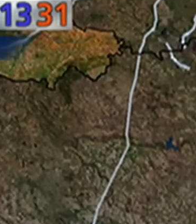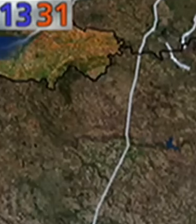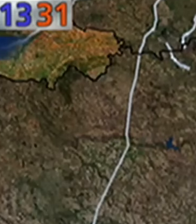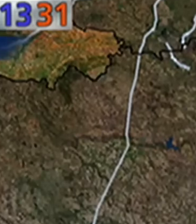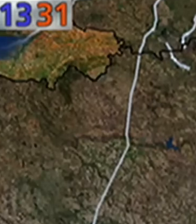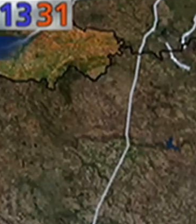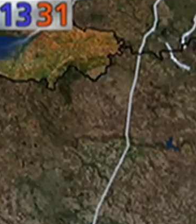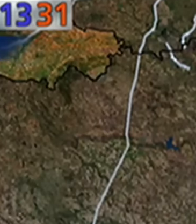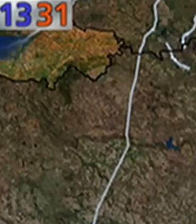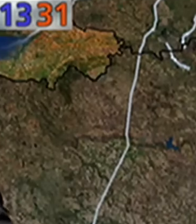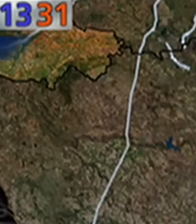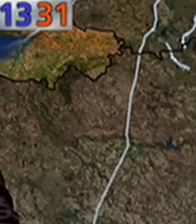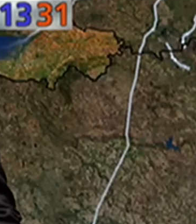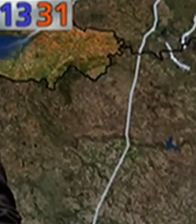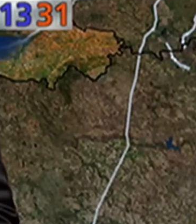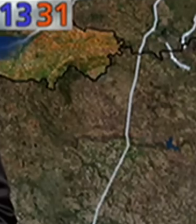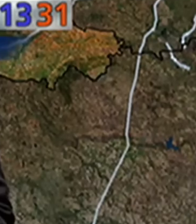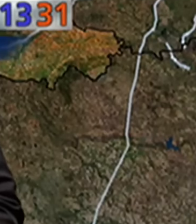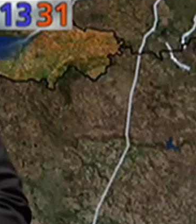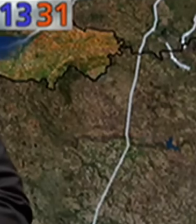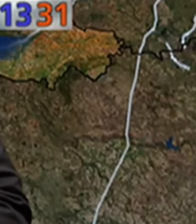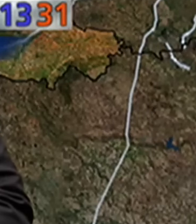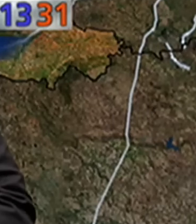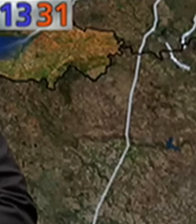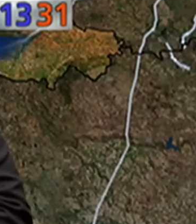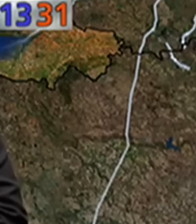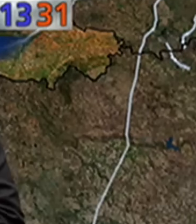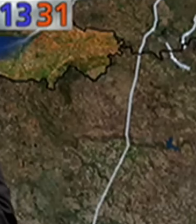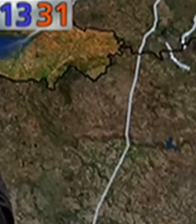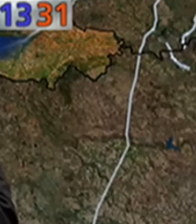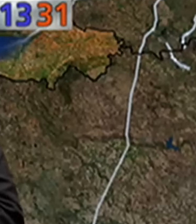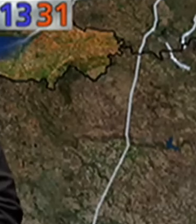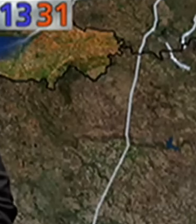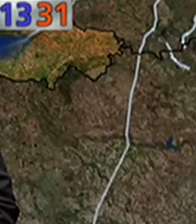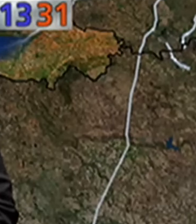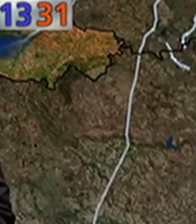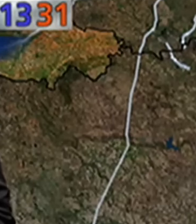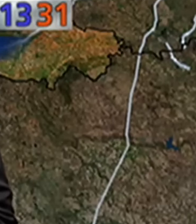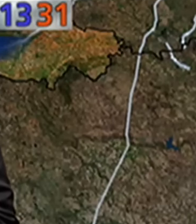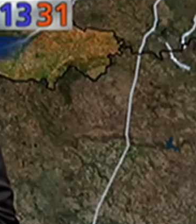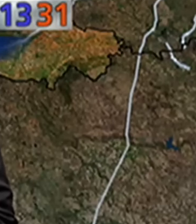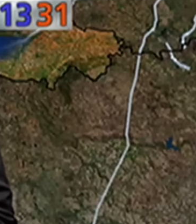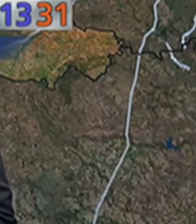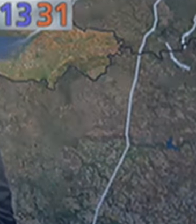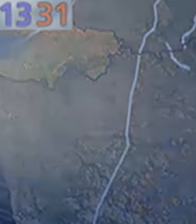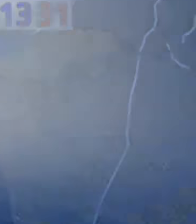Roteng le teng o tla hlotshitse re khate di rita mashome a marara ka fela ba buitsa bele pele ka lo a be etso khotsa